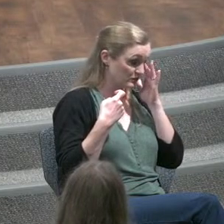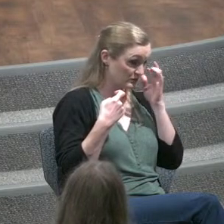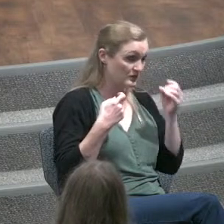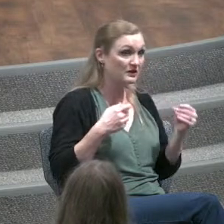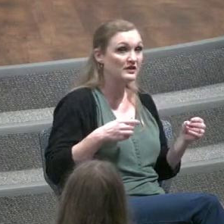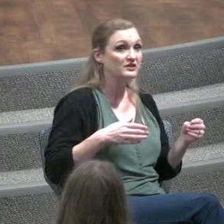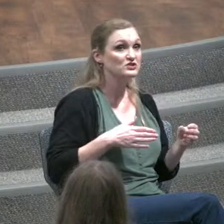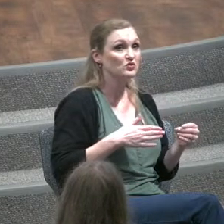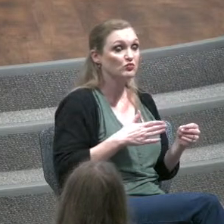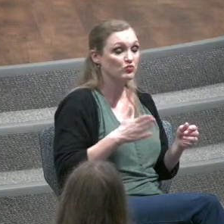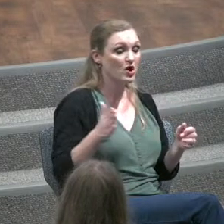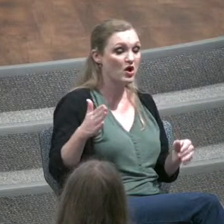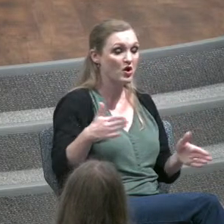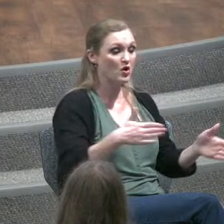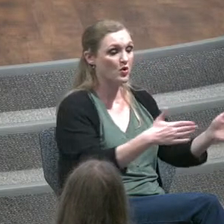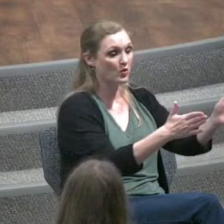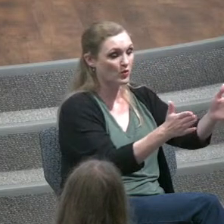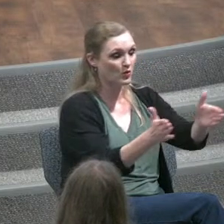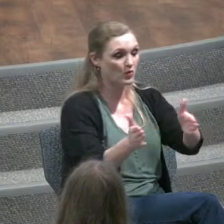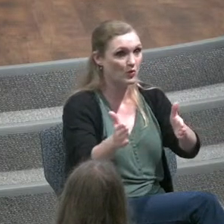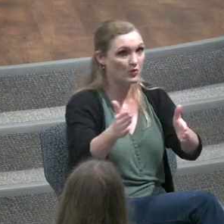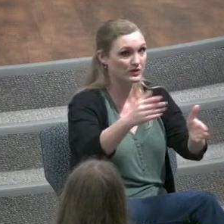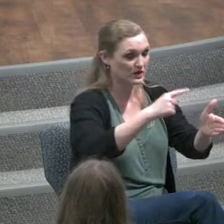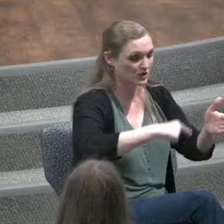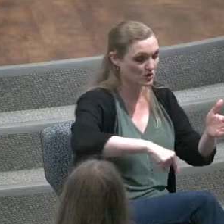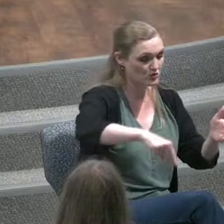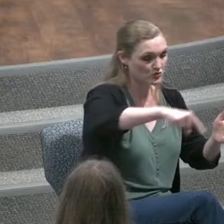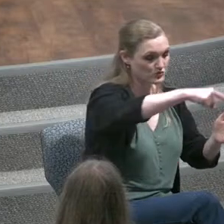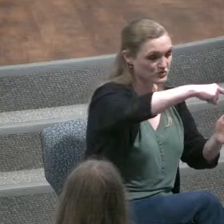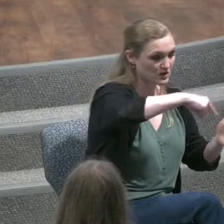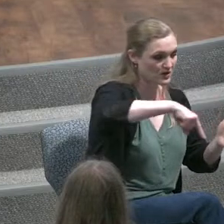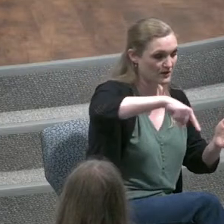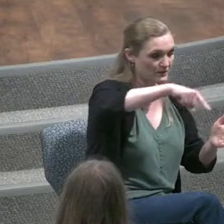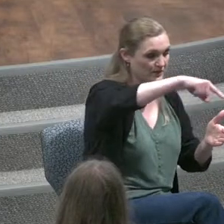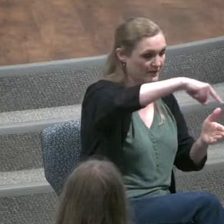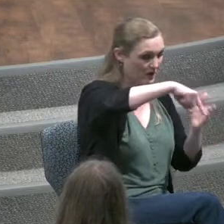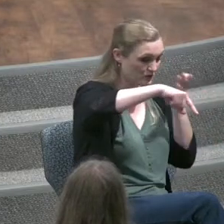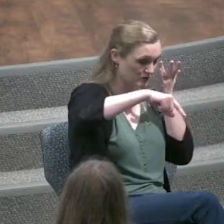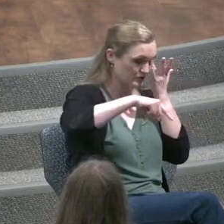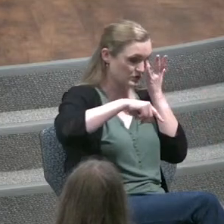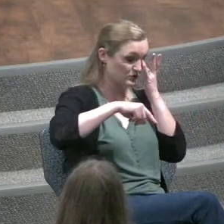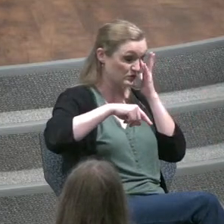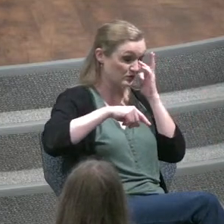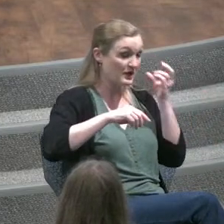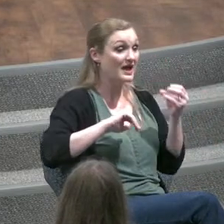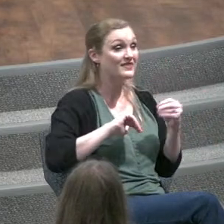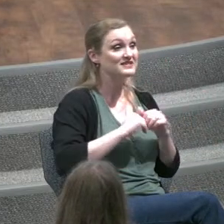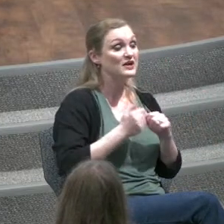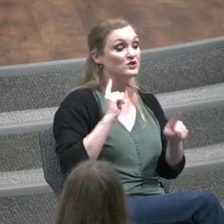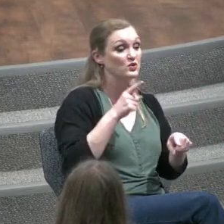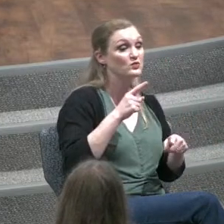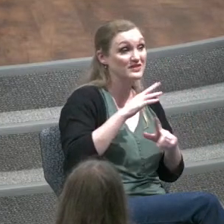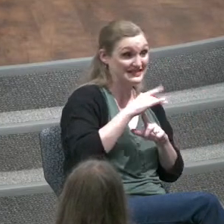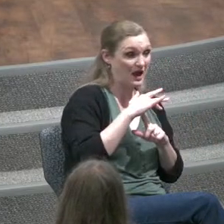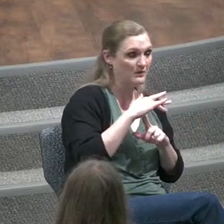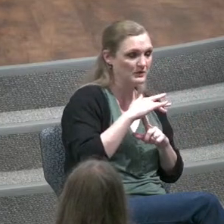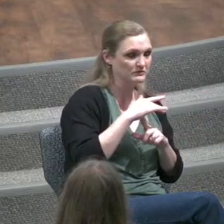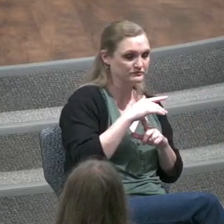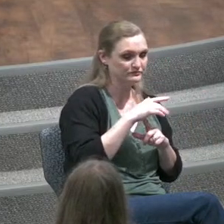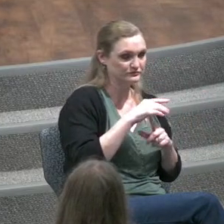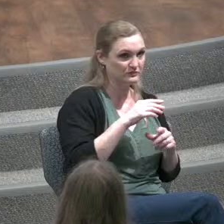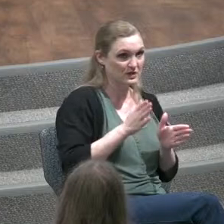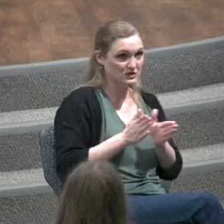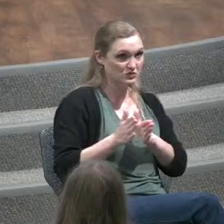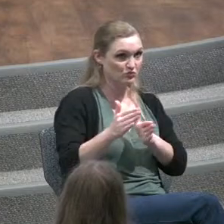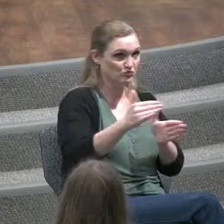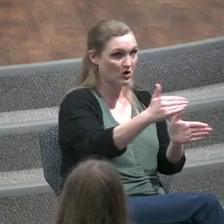road that goes up this mountain that kind of wraps around the mountain that is how you access to get to the top.